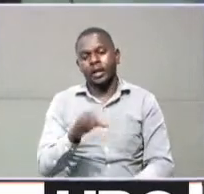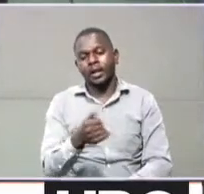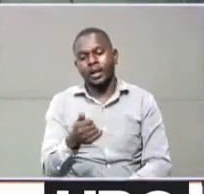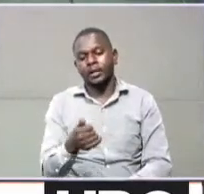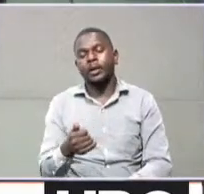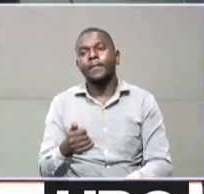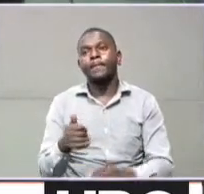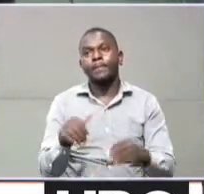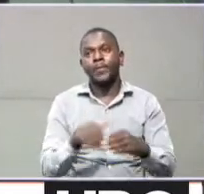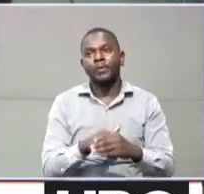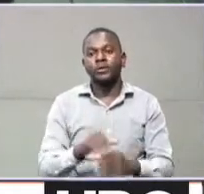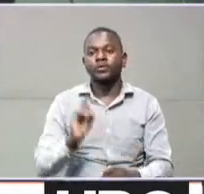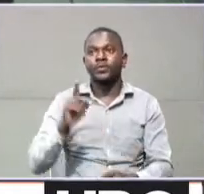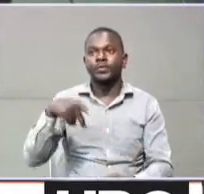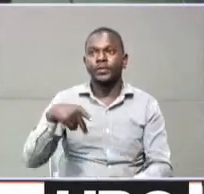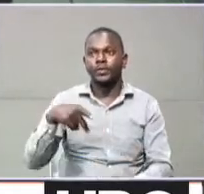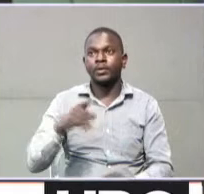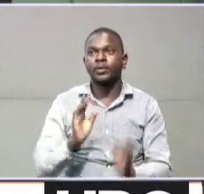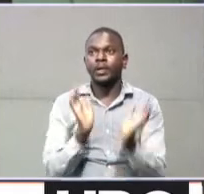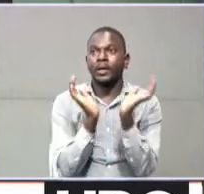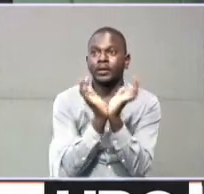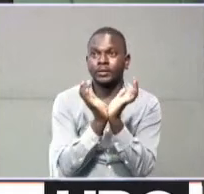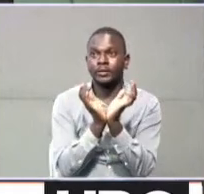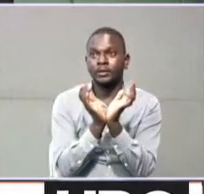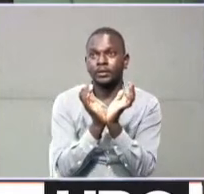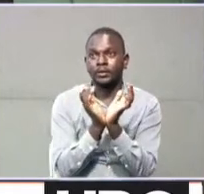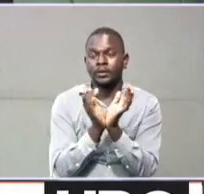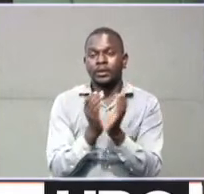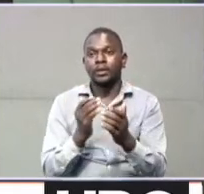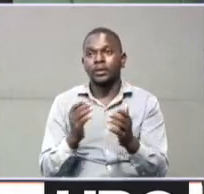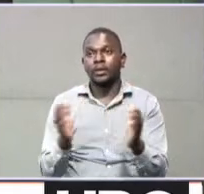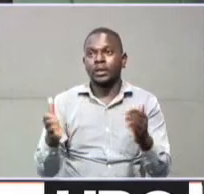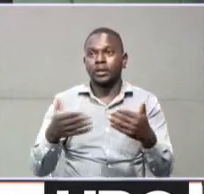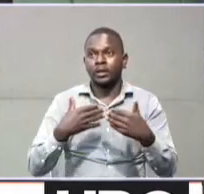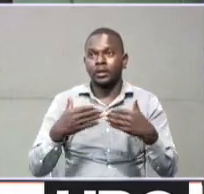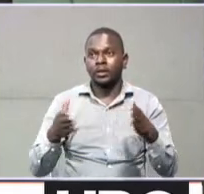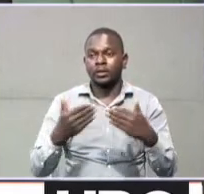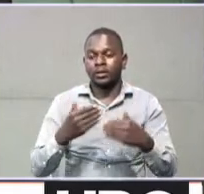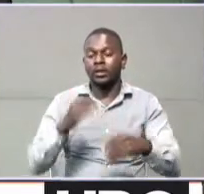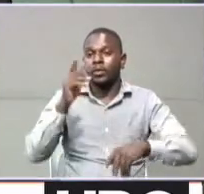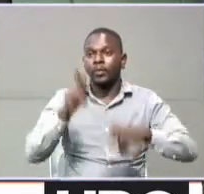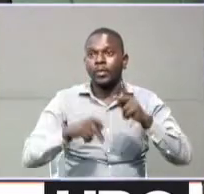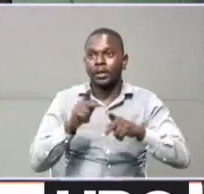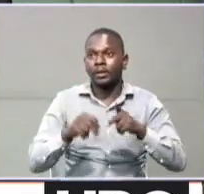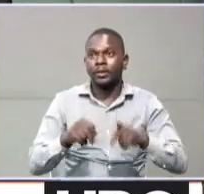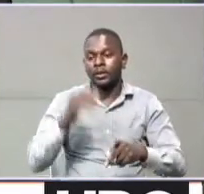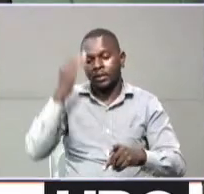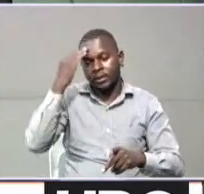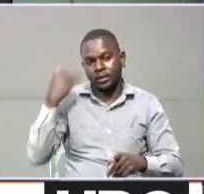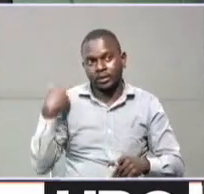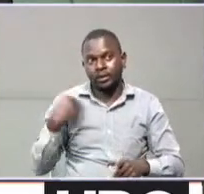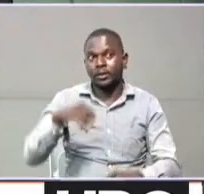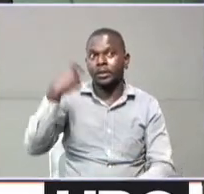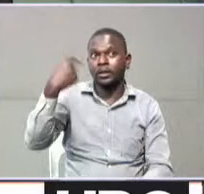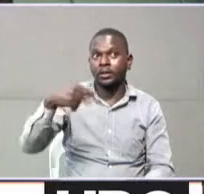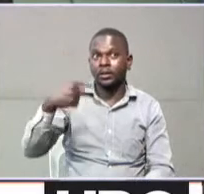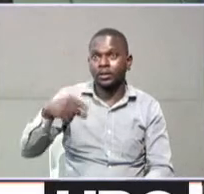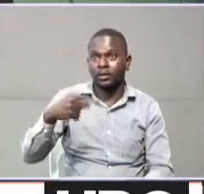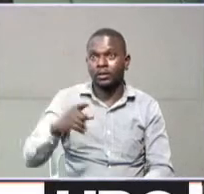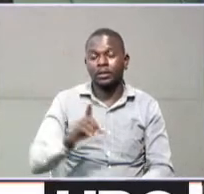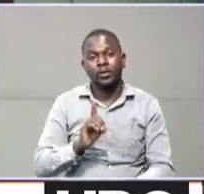members from the democratic party was arrested at the gate of our party headquarters when we had